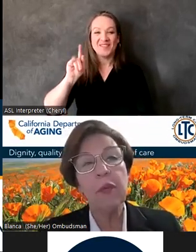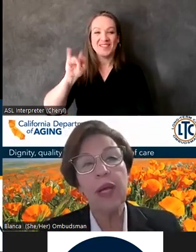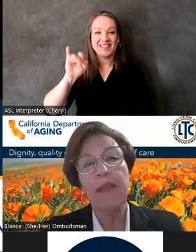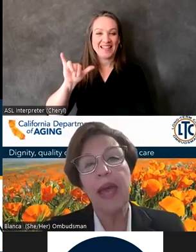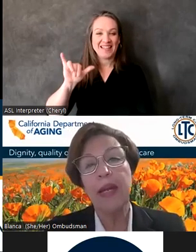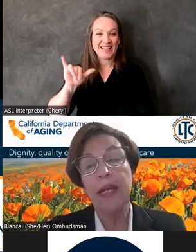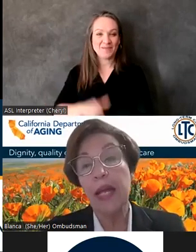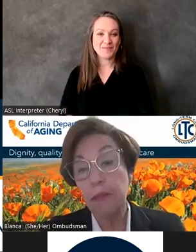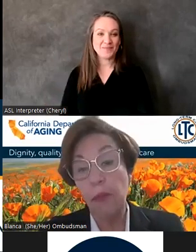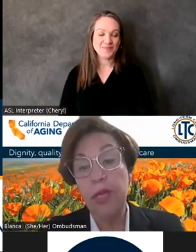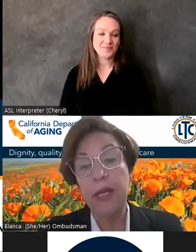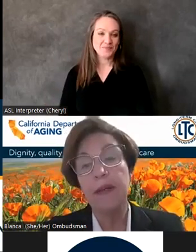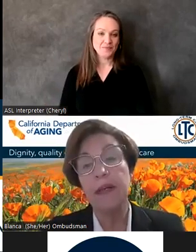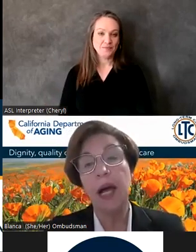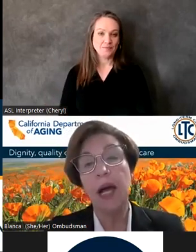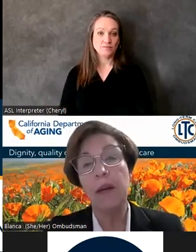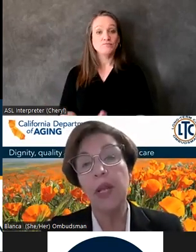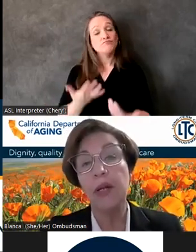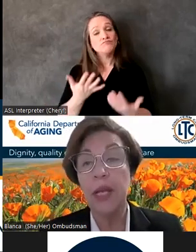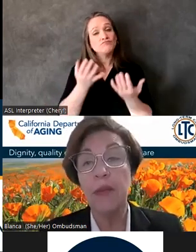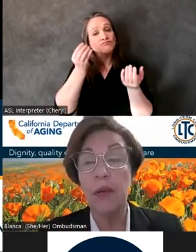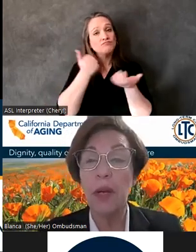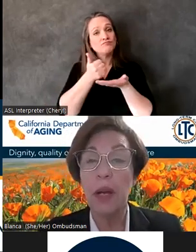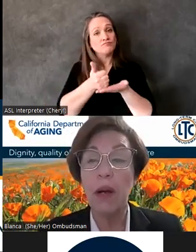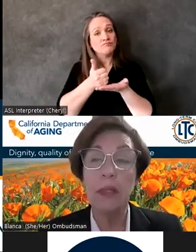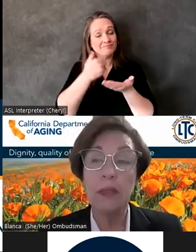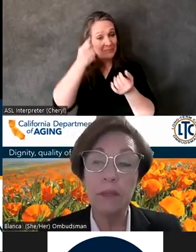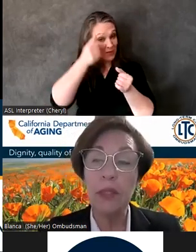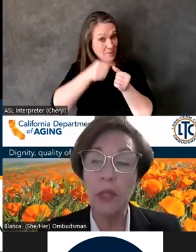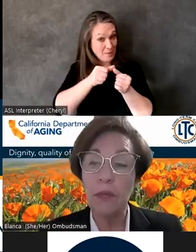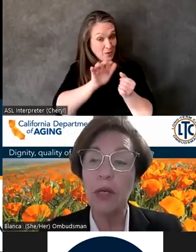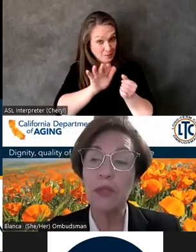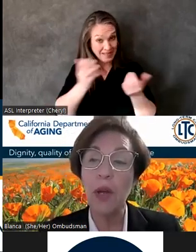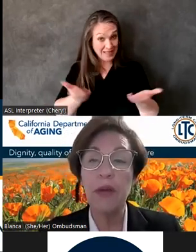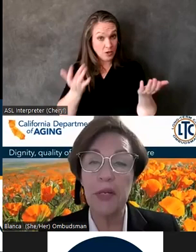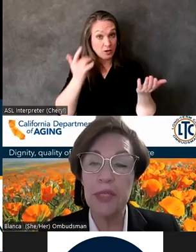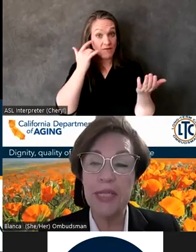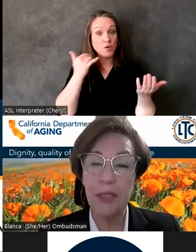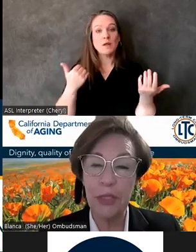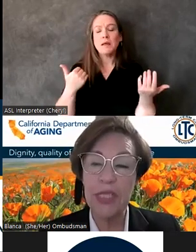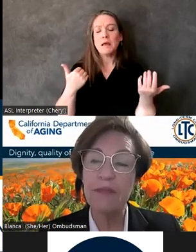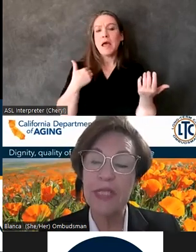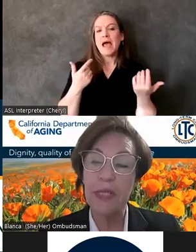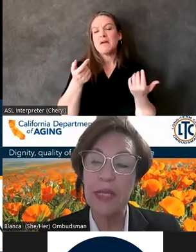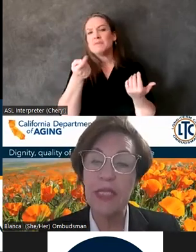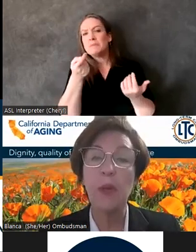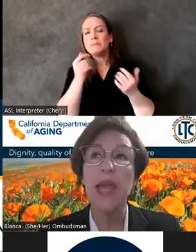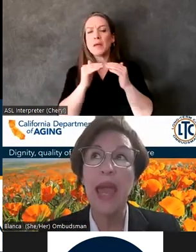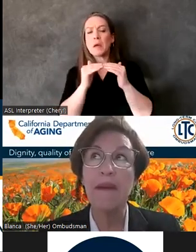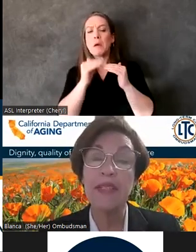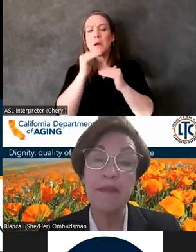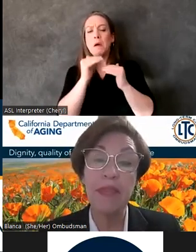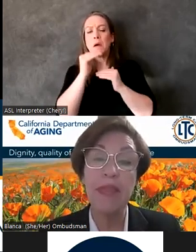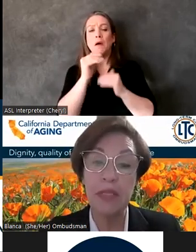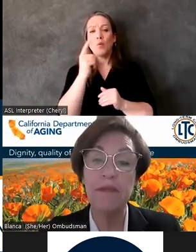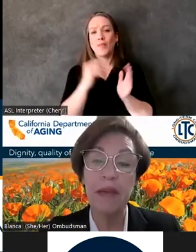Reminding everyone that in California, not only are there a little over 1,200 skilled nursing facilities, but we